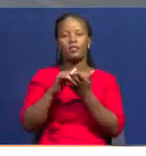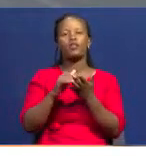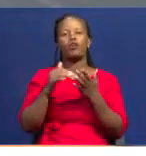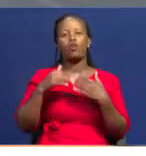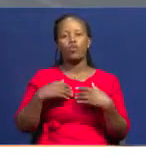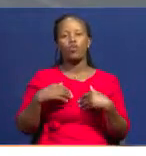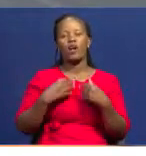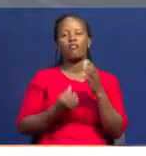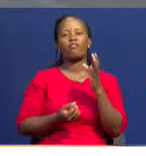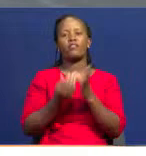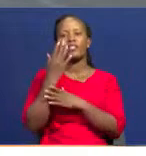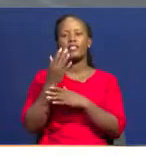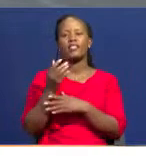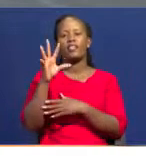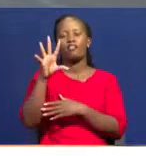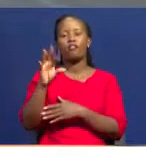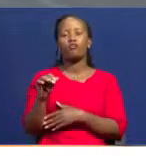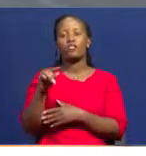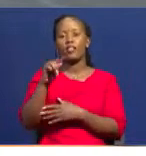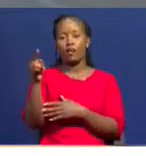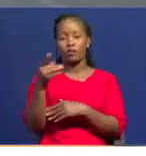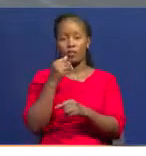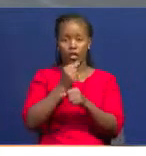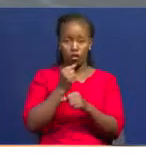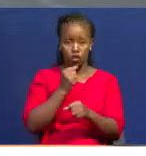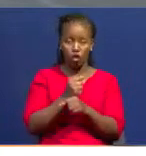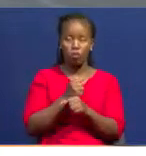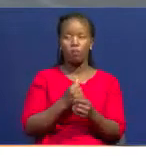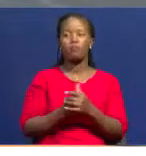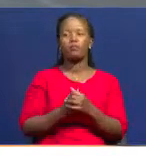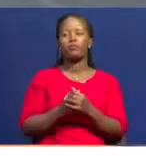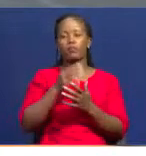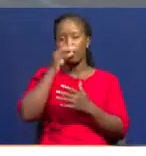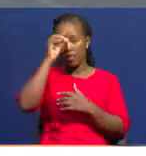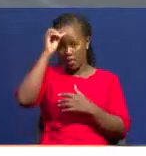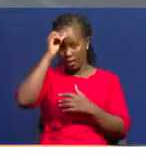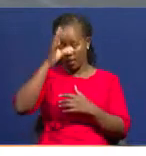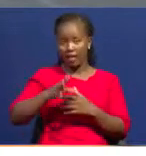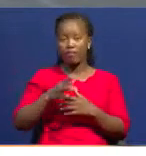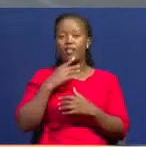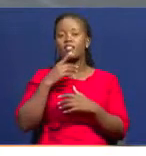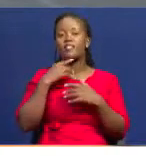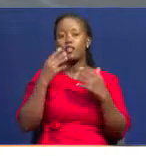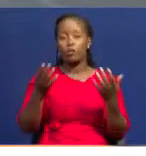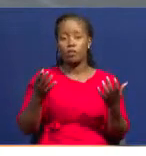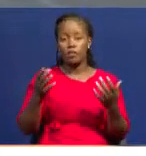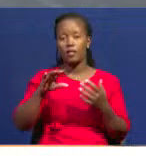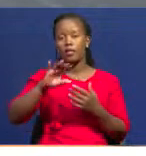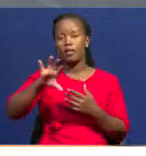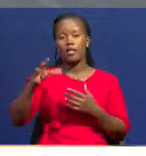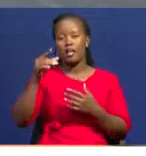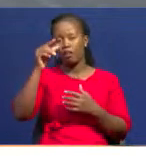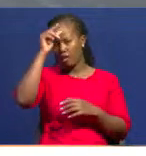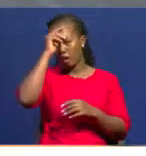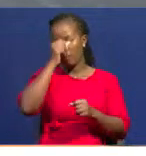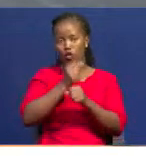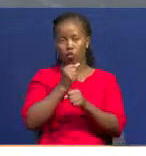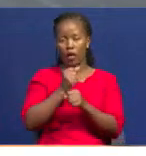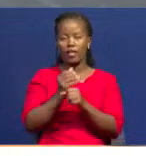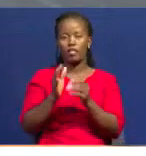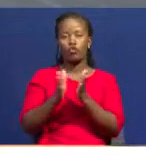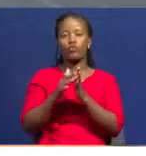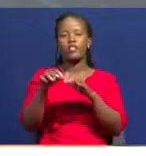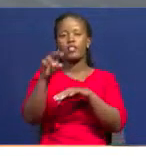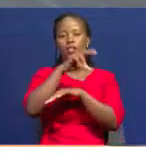jobs and ignite economic activity in the devolved unit. Wanga says that the county government is working closely with the National Lands